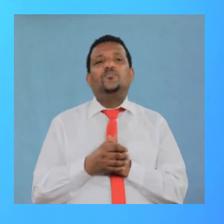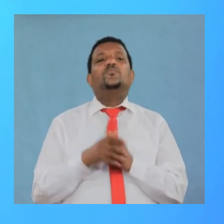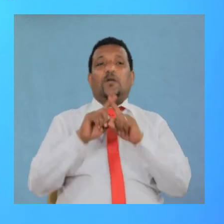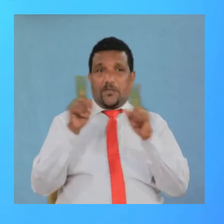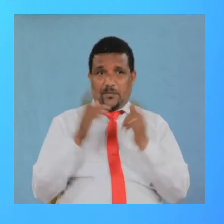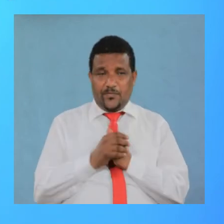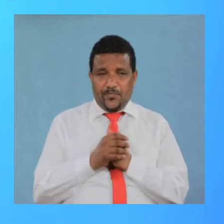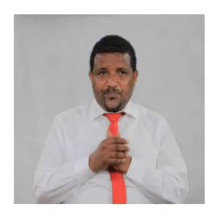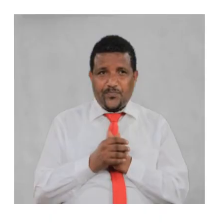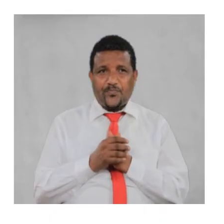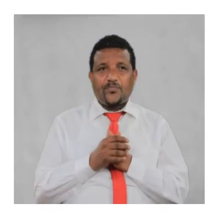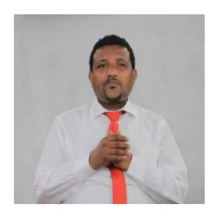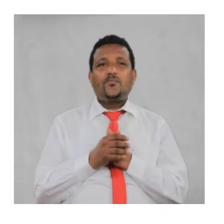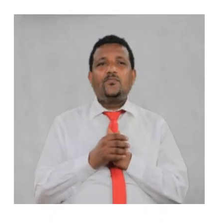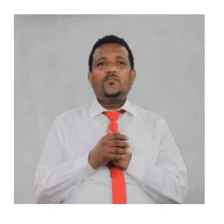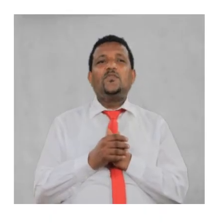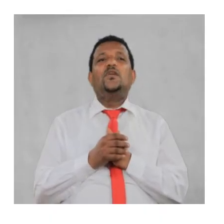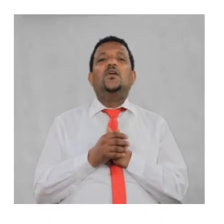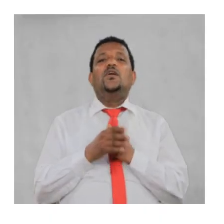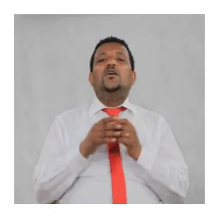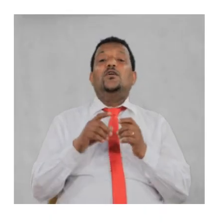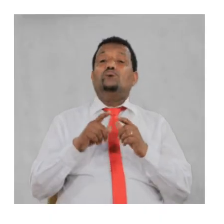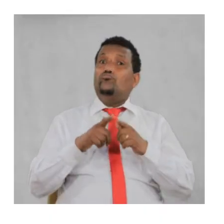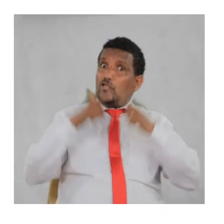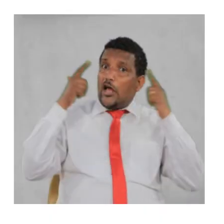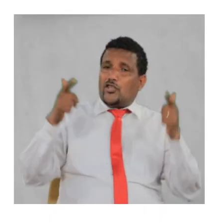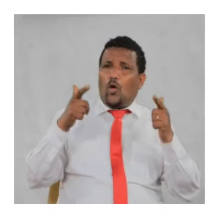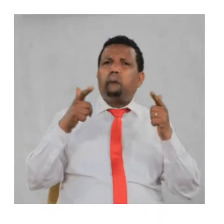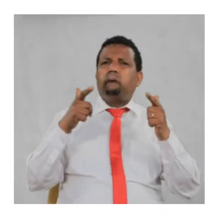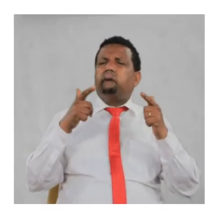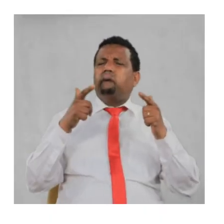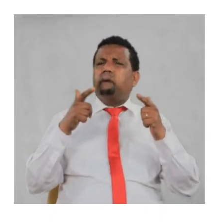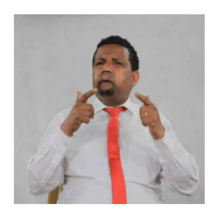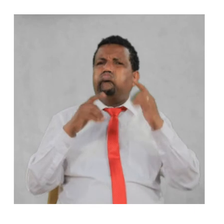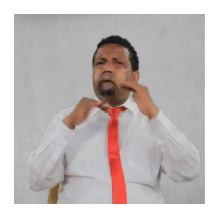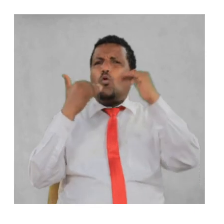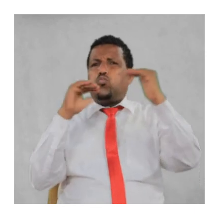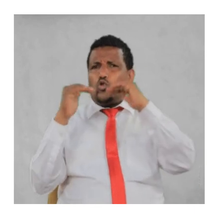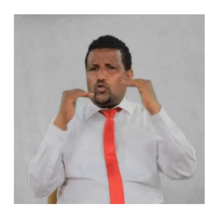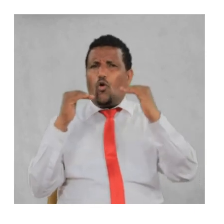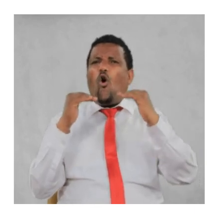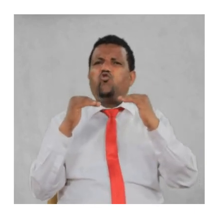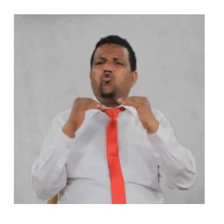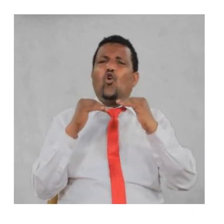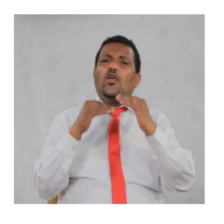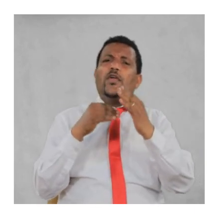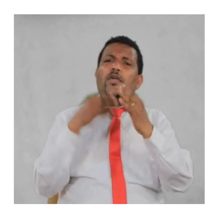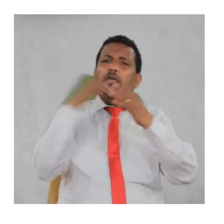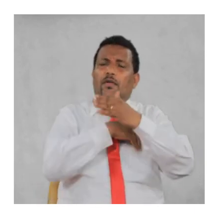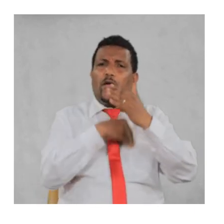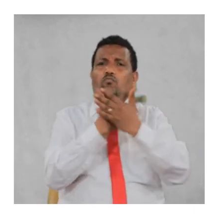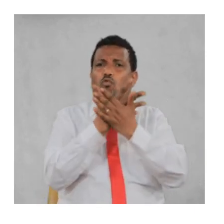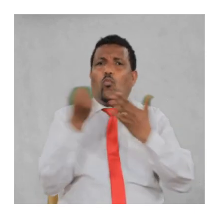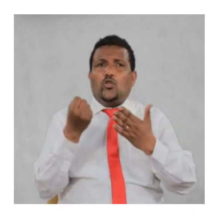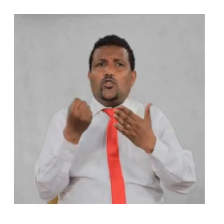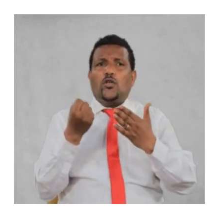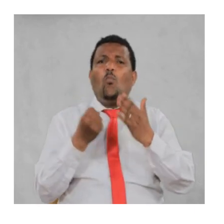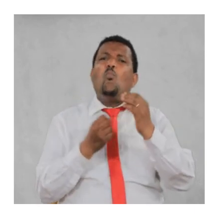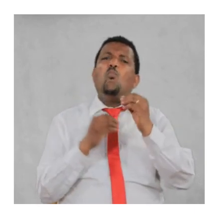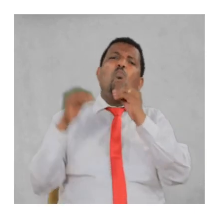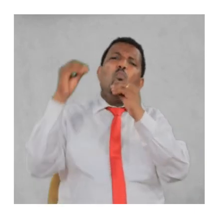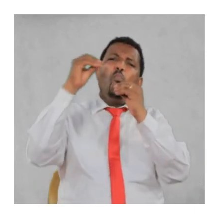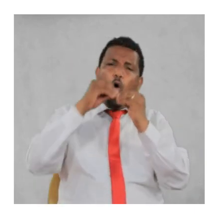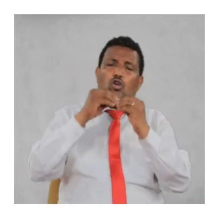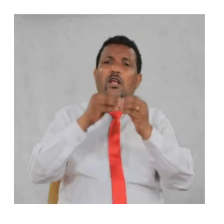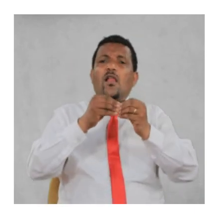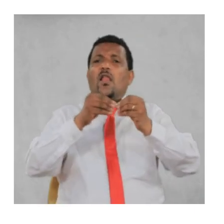But the larger the proportion of income spent on a commodity, the more elastic will the demand for that